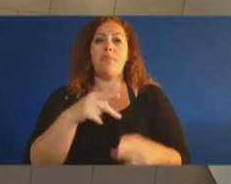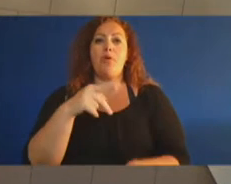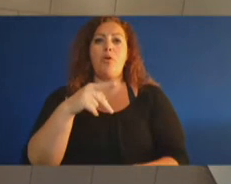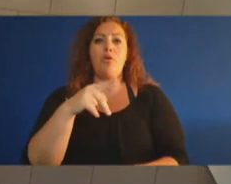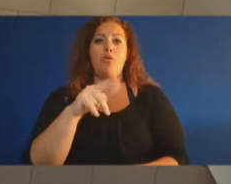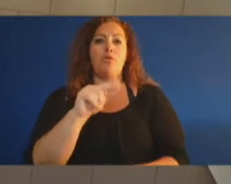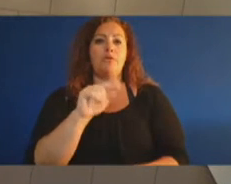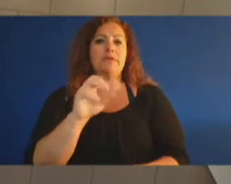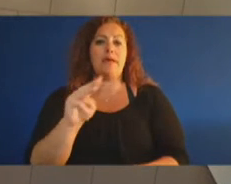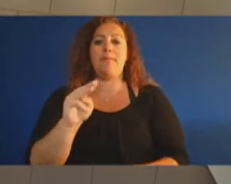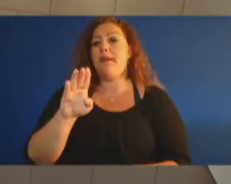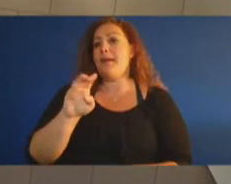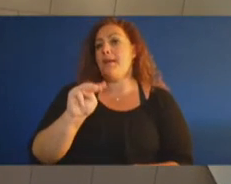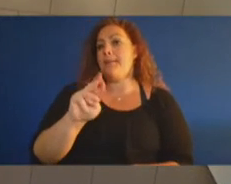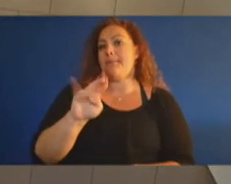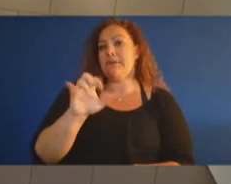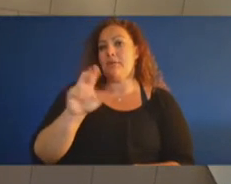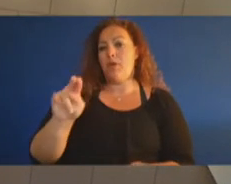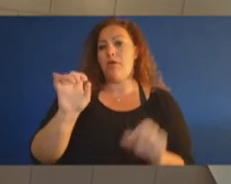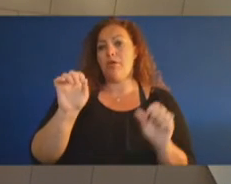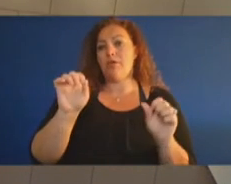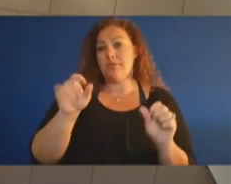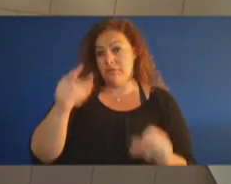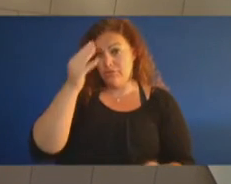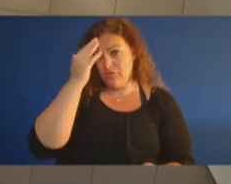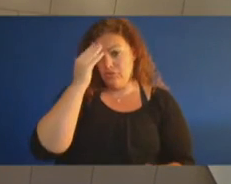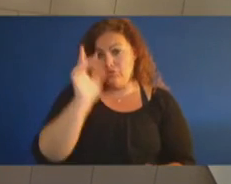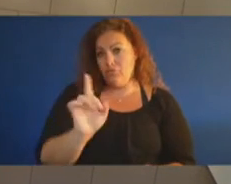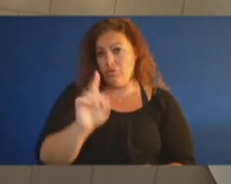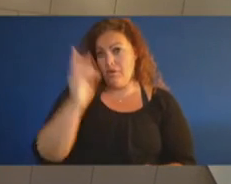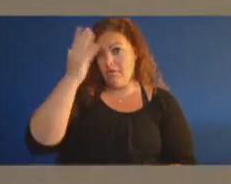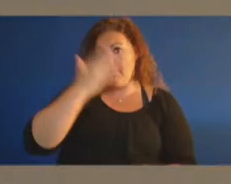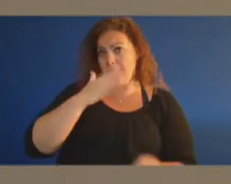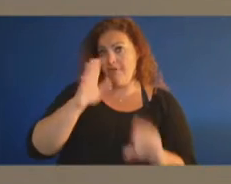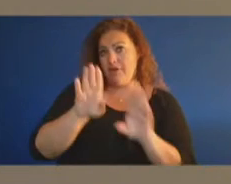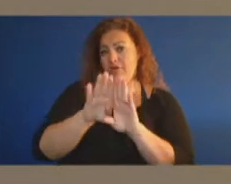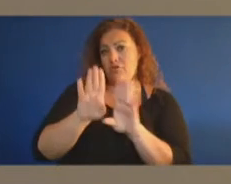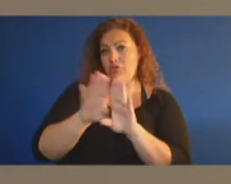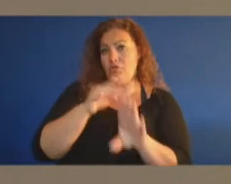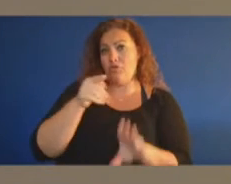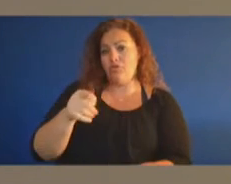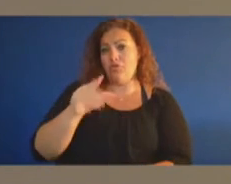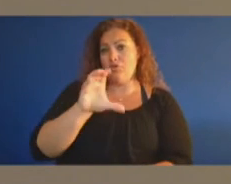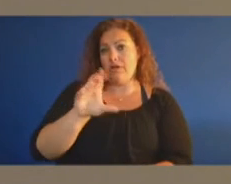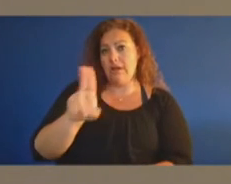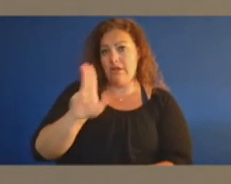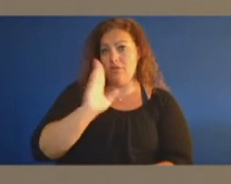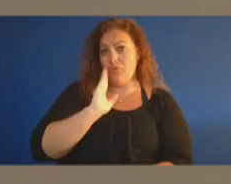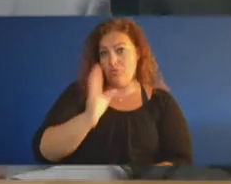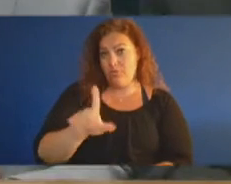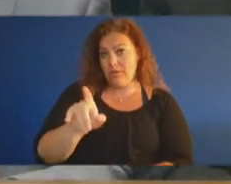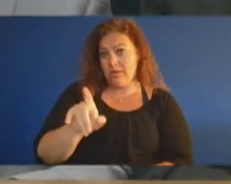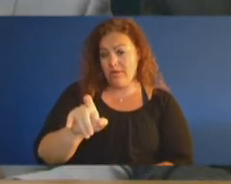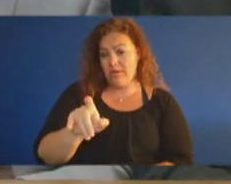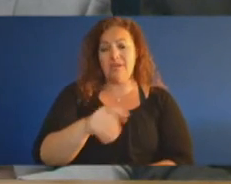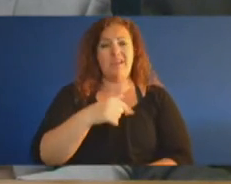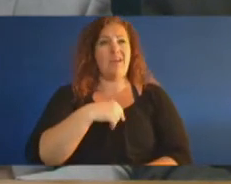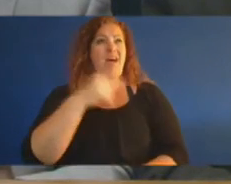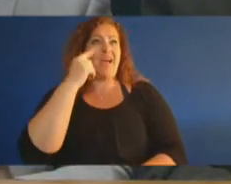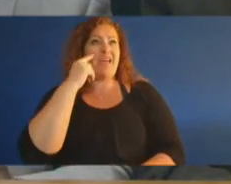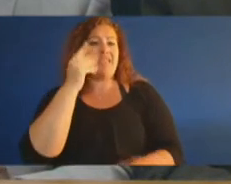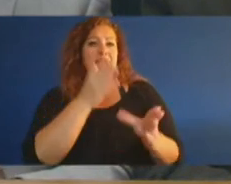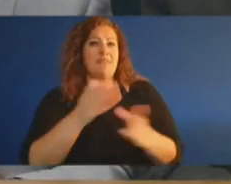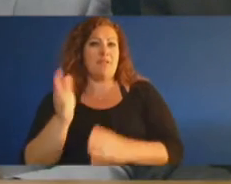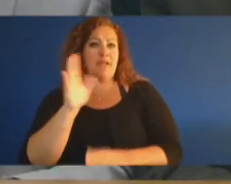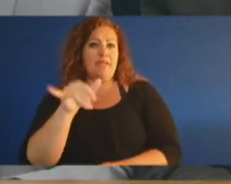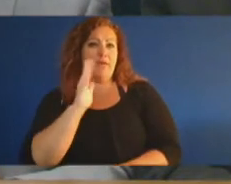U Mr Brown uh can do you know where the front door to uh the credit union would be uh I think the plan is that it would it would